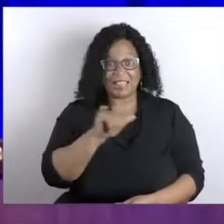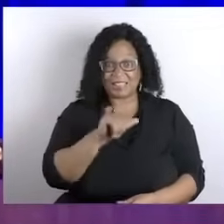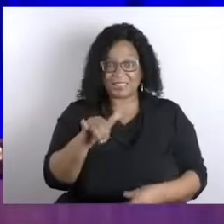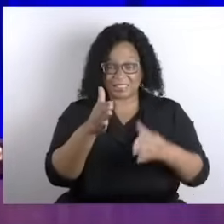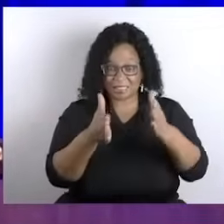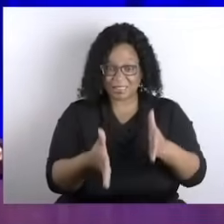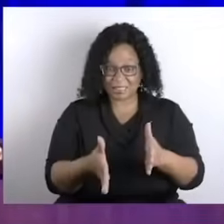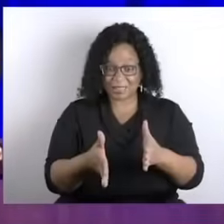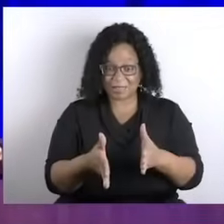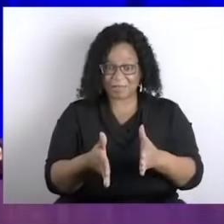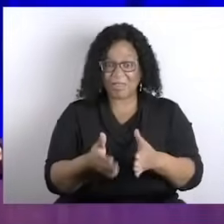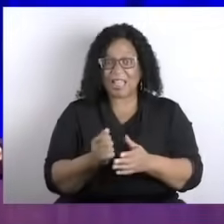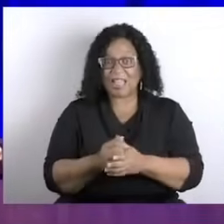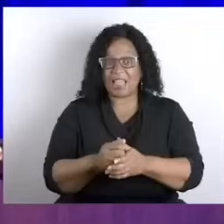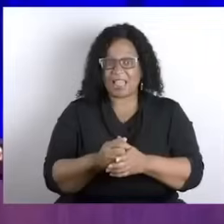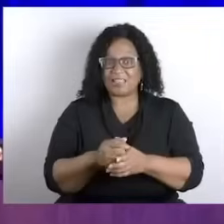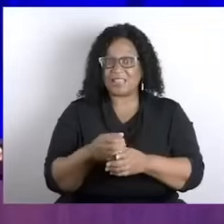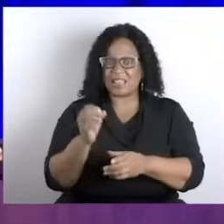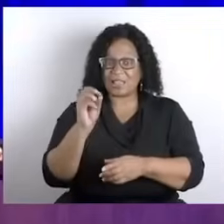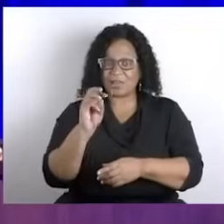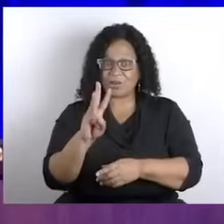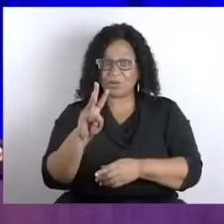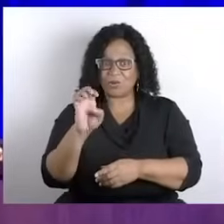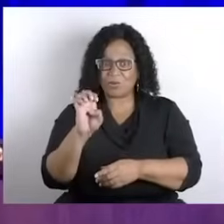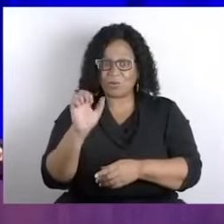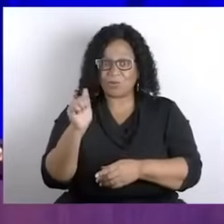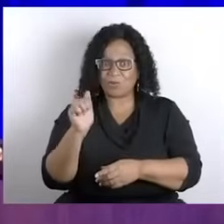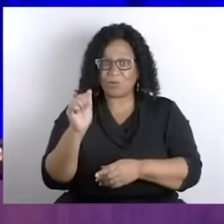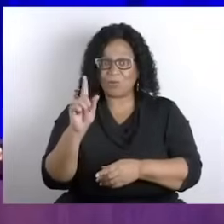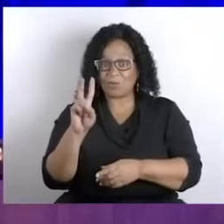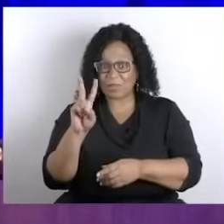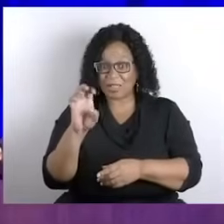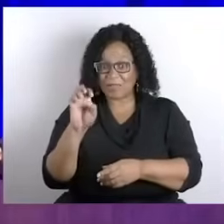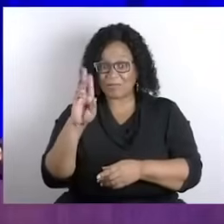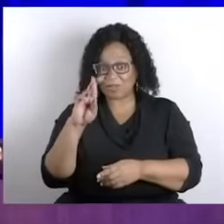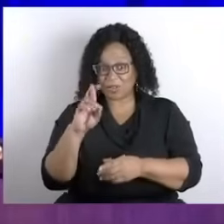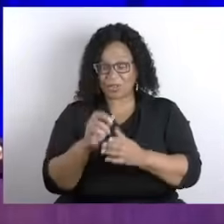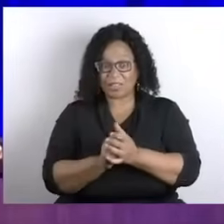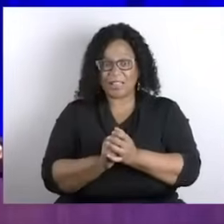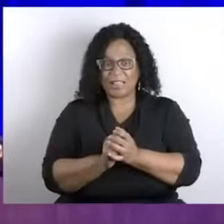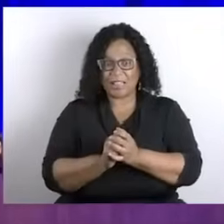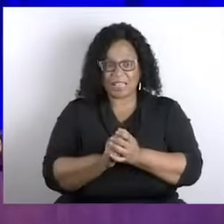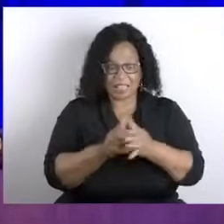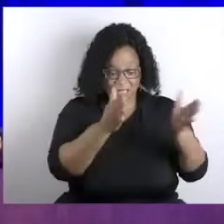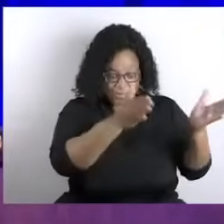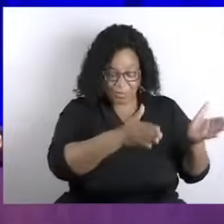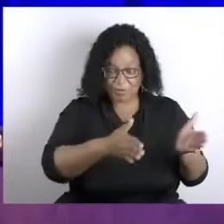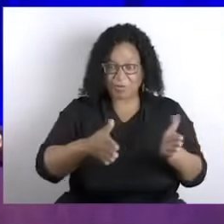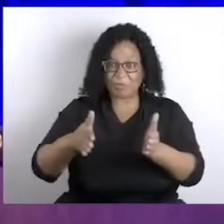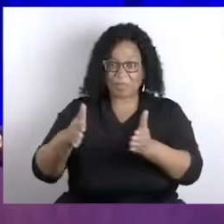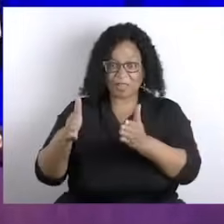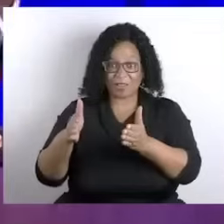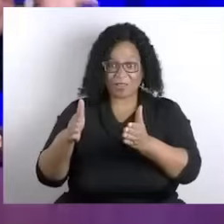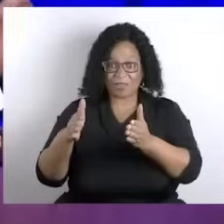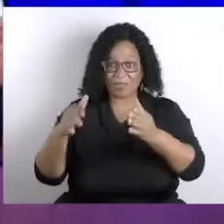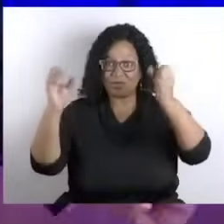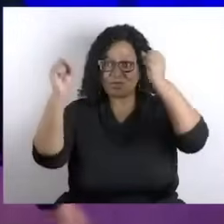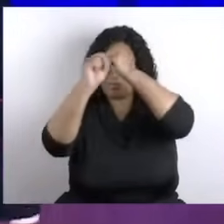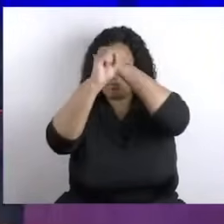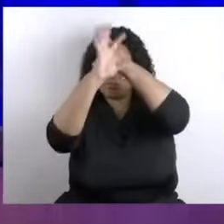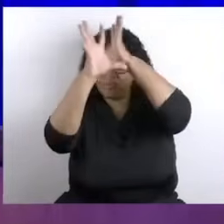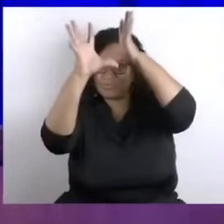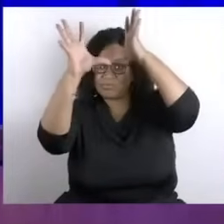God is an expert weaver preparing to blow your mind with the masterpiece he's working